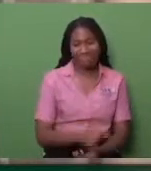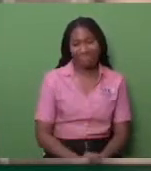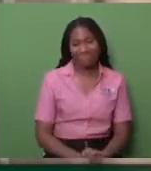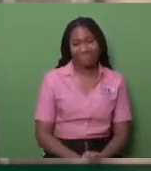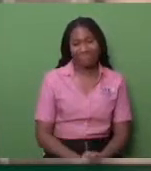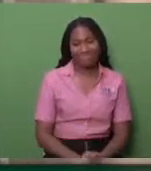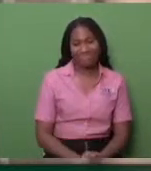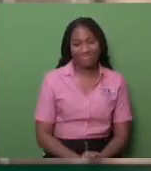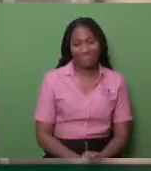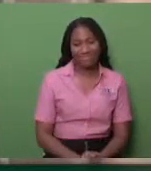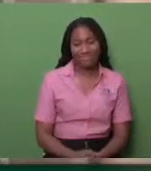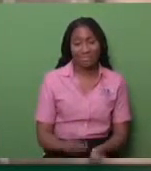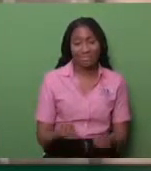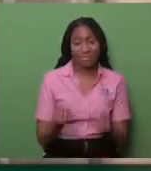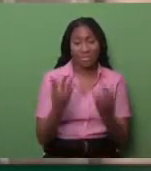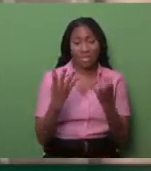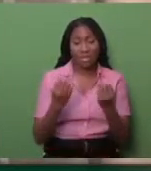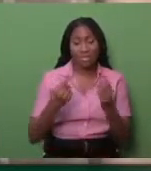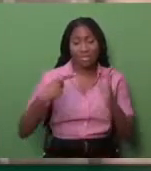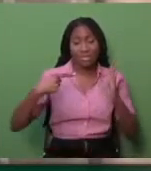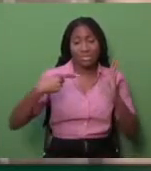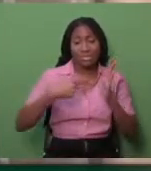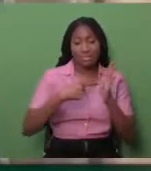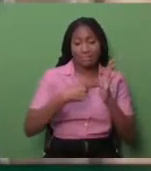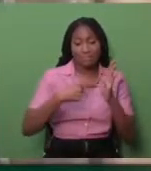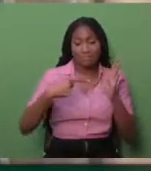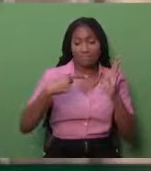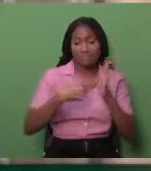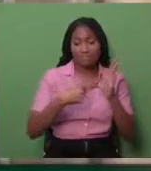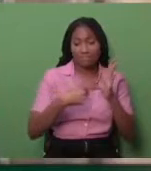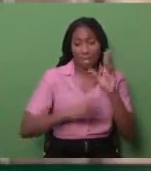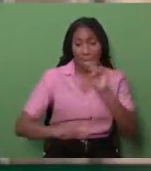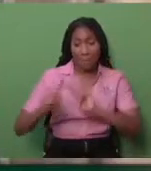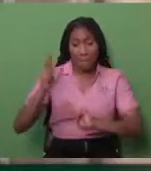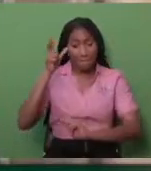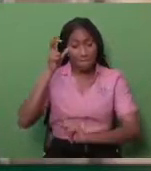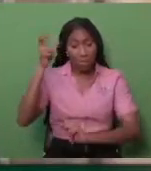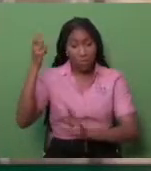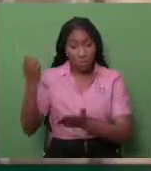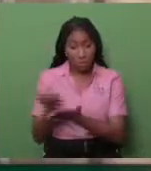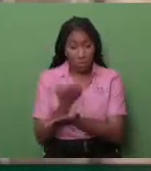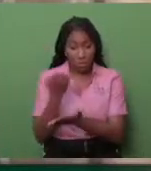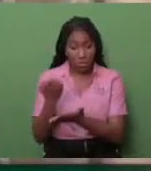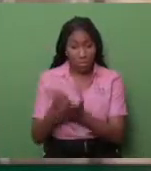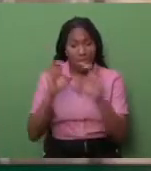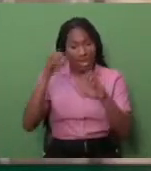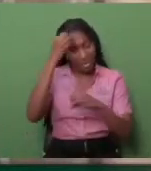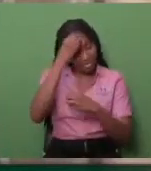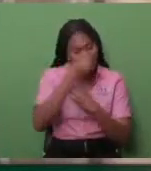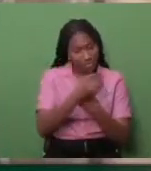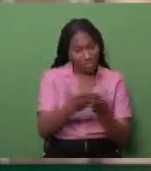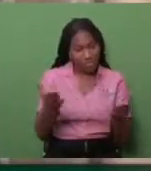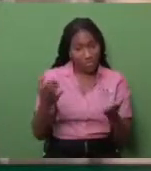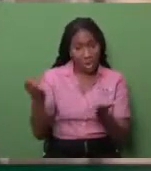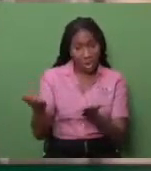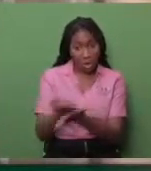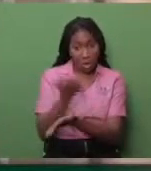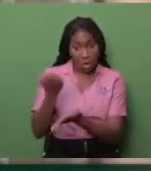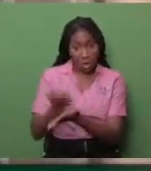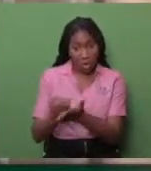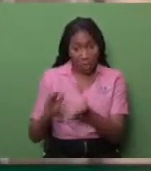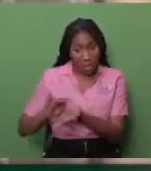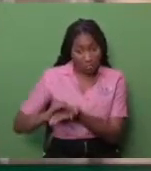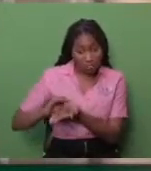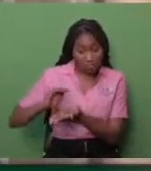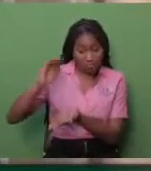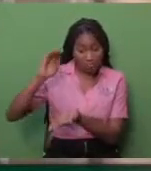Unsustainable debt levels. Any economist will tell you that economic growth is a foundation of a successful economy.